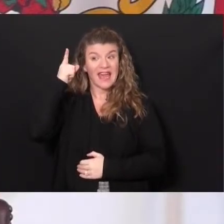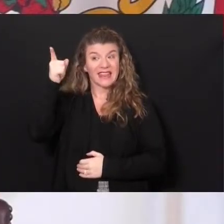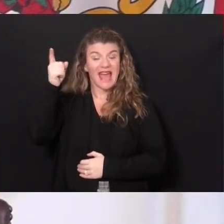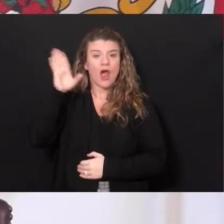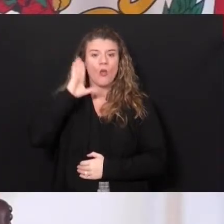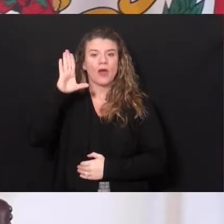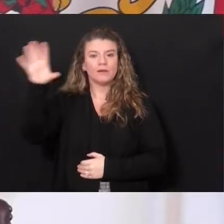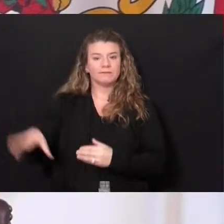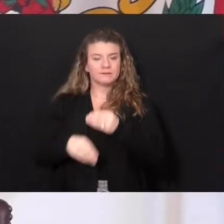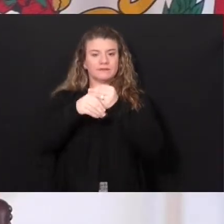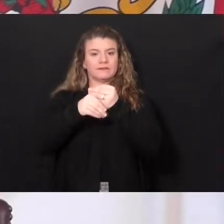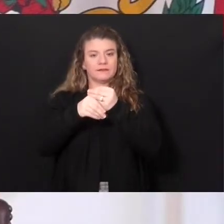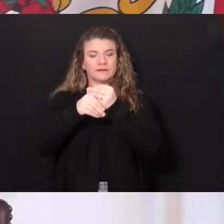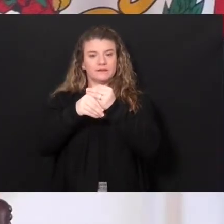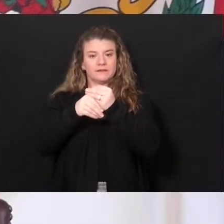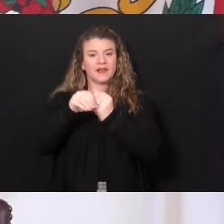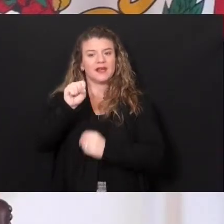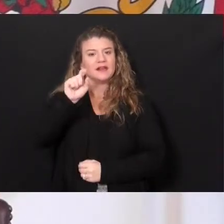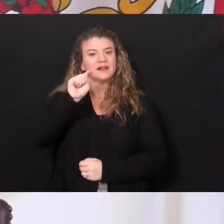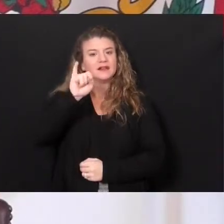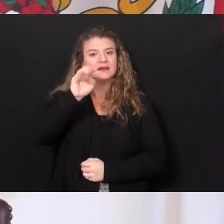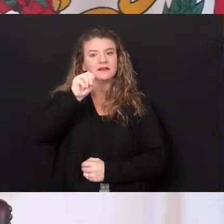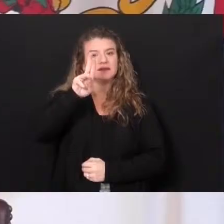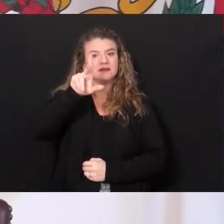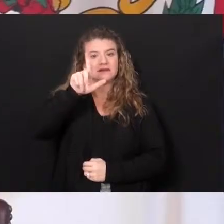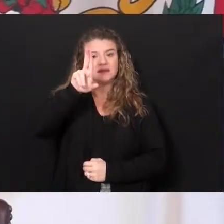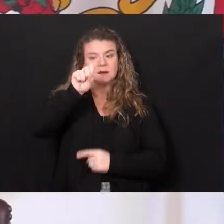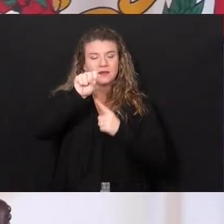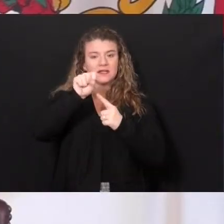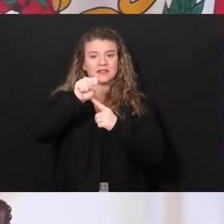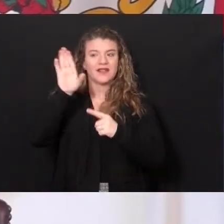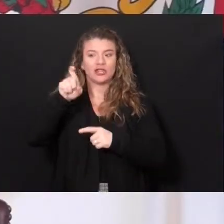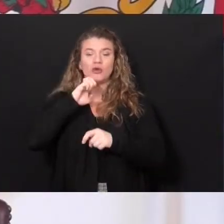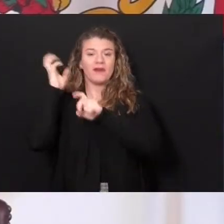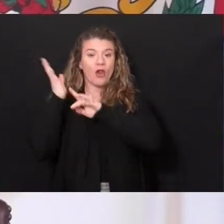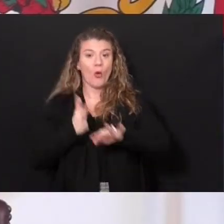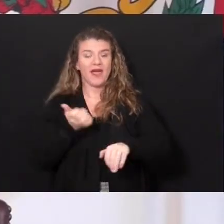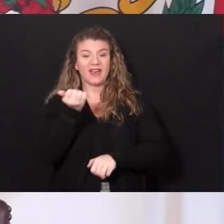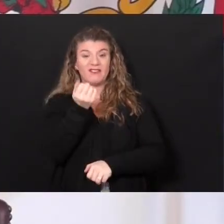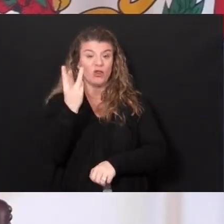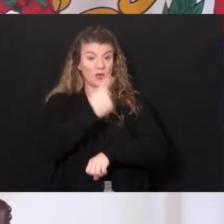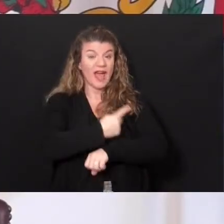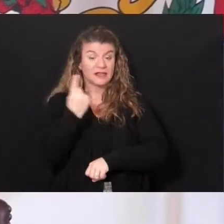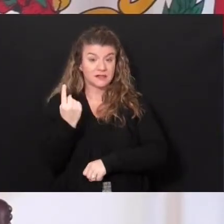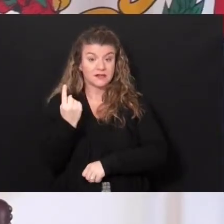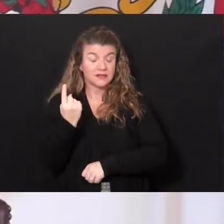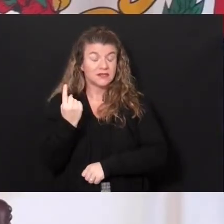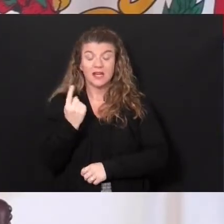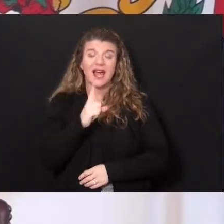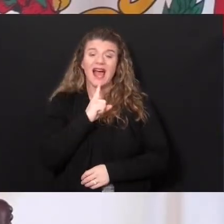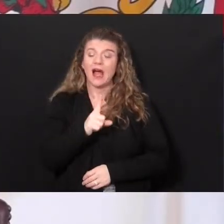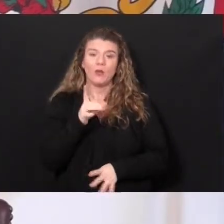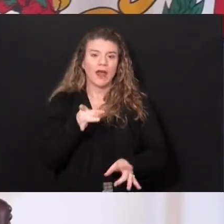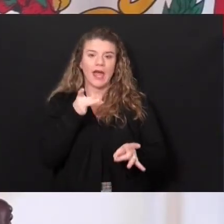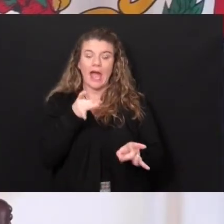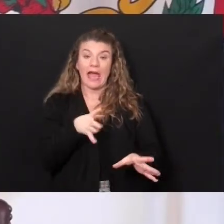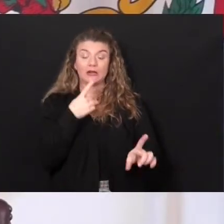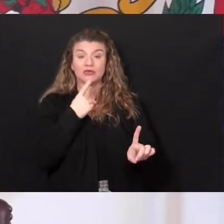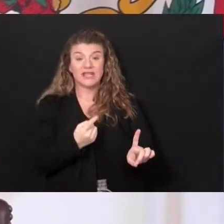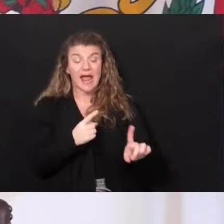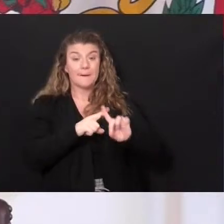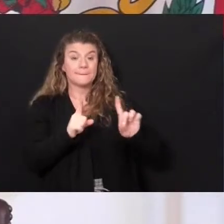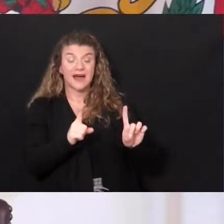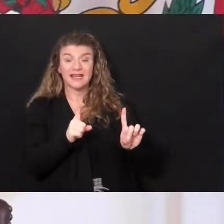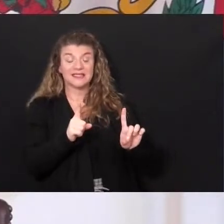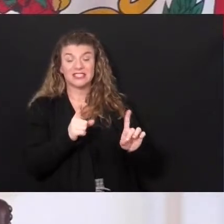be an additional stimulus package that will be flowing out of Congress in the next few days. I hate like crazy to say this, but it's